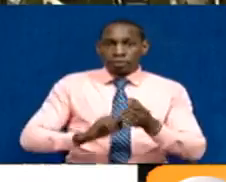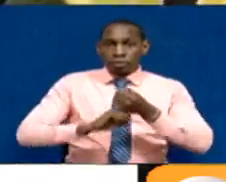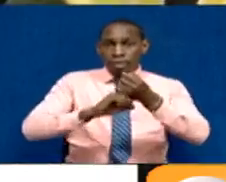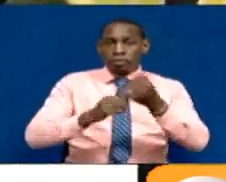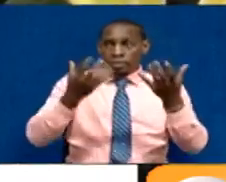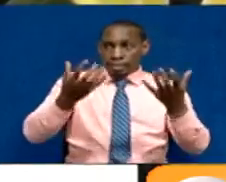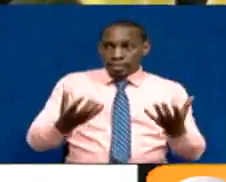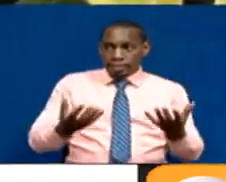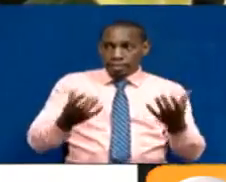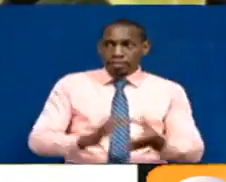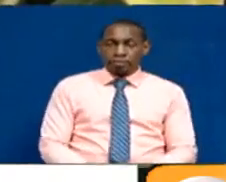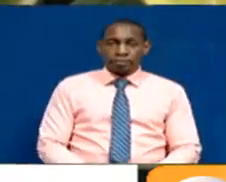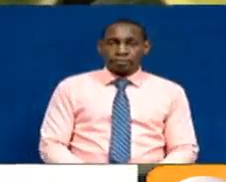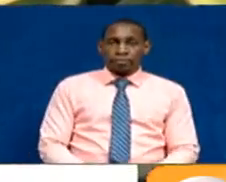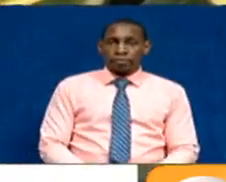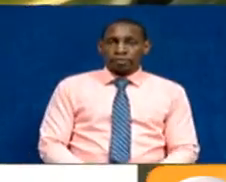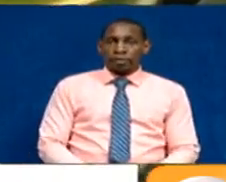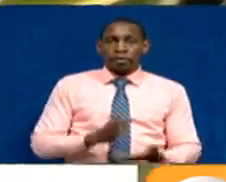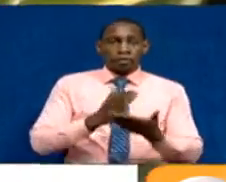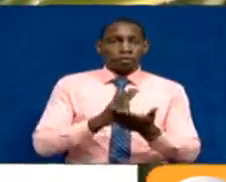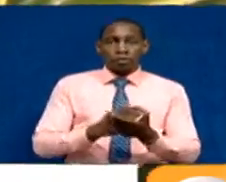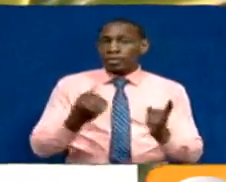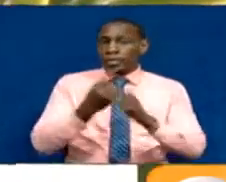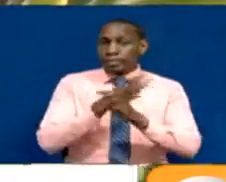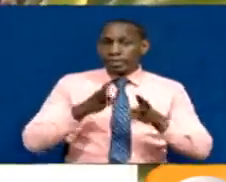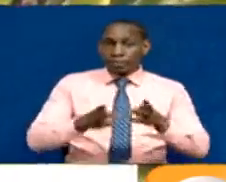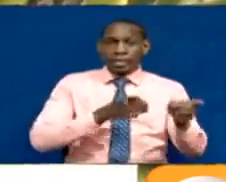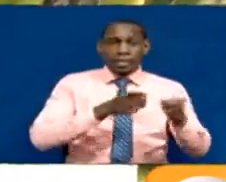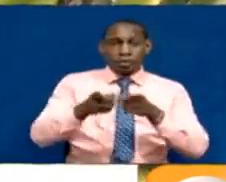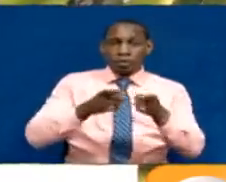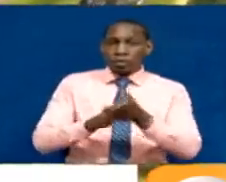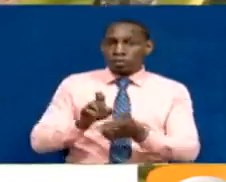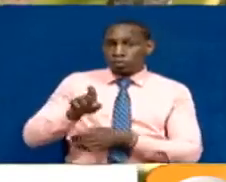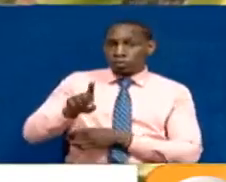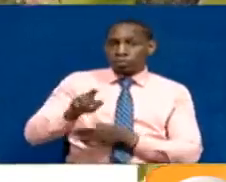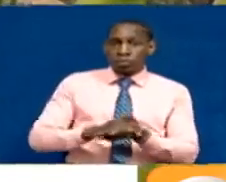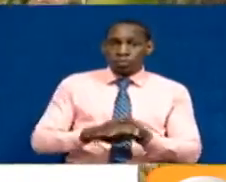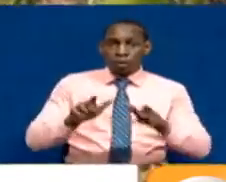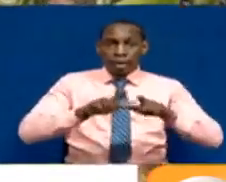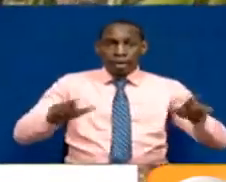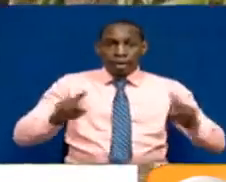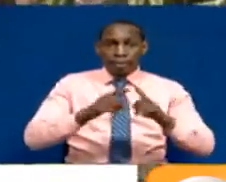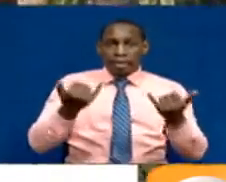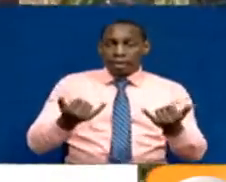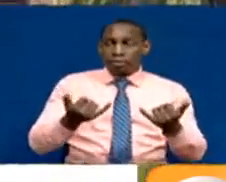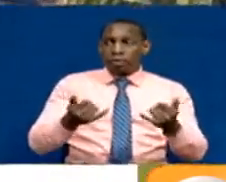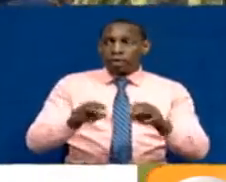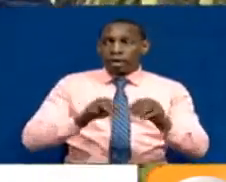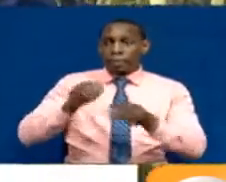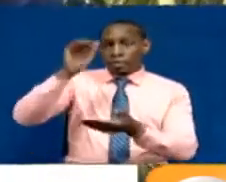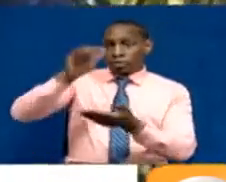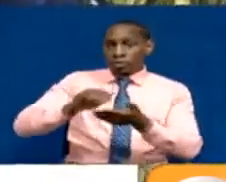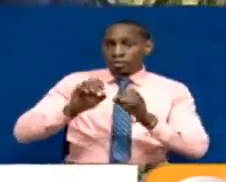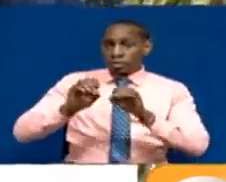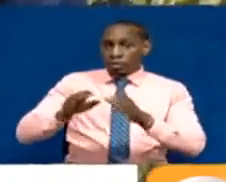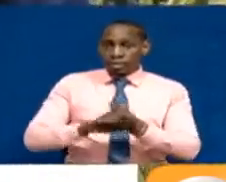to support the weight. Well, it's pretty much an ingenious way of controlling pests in the farm. But having managed to minimize